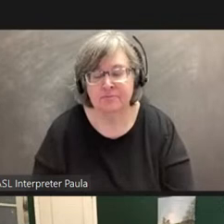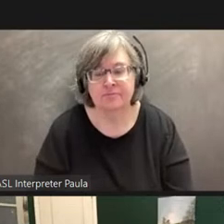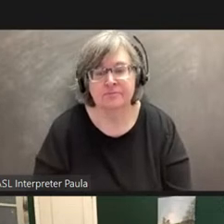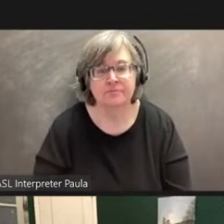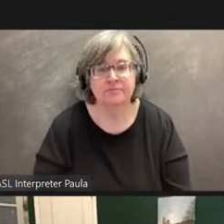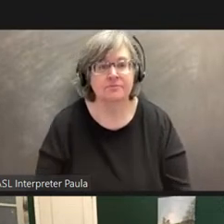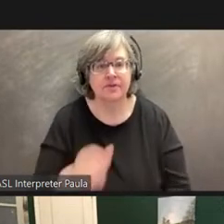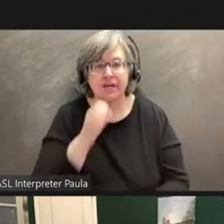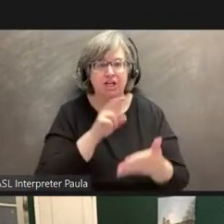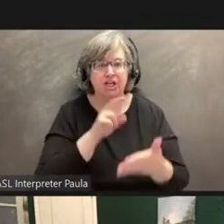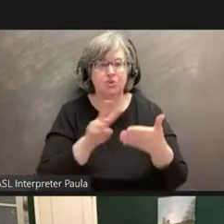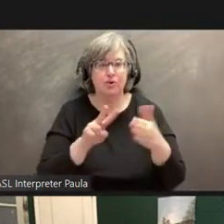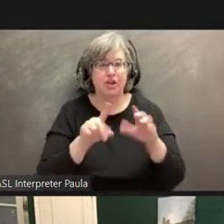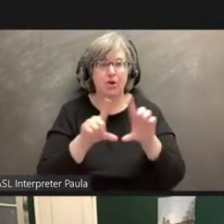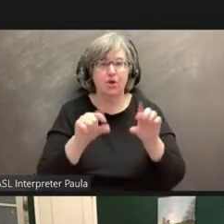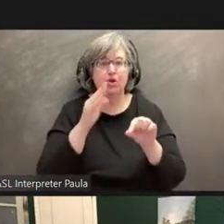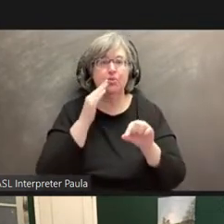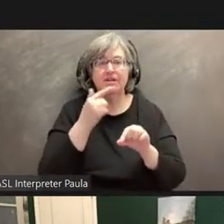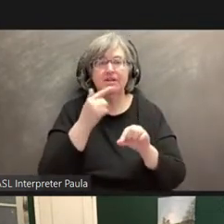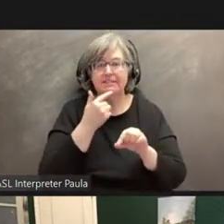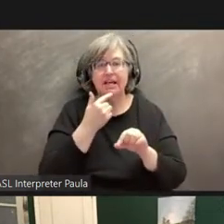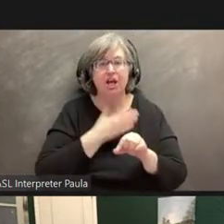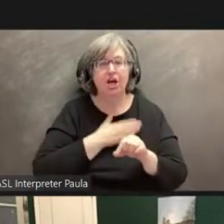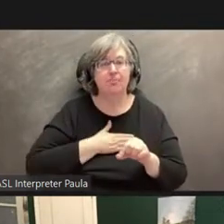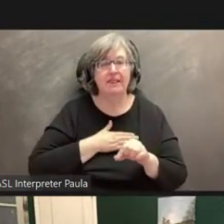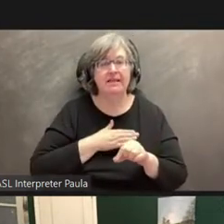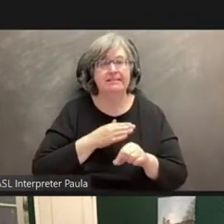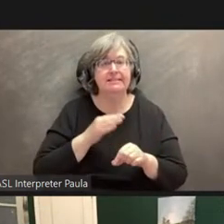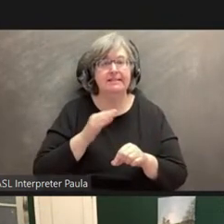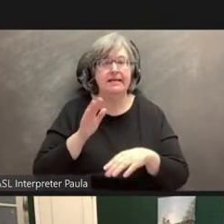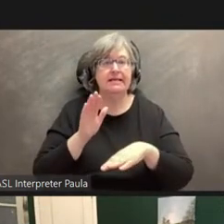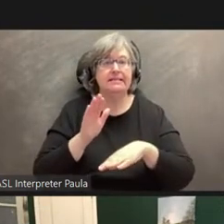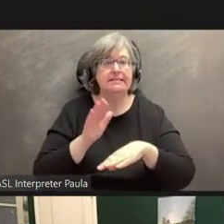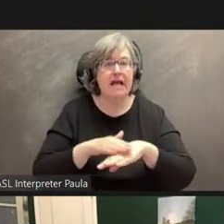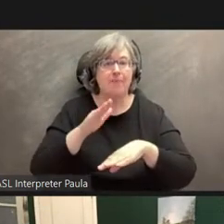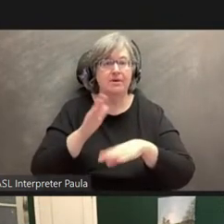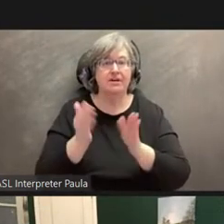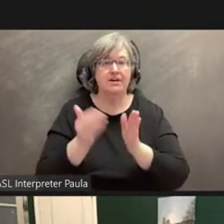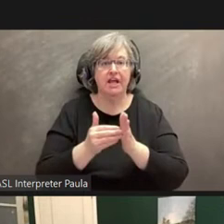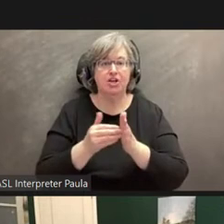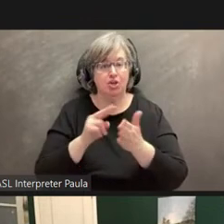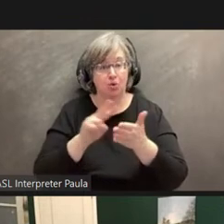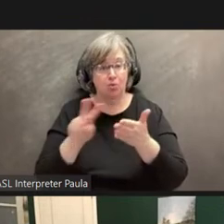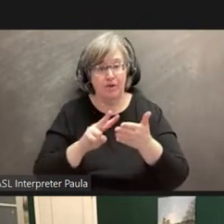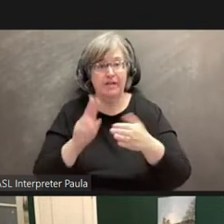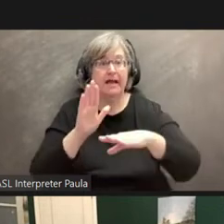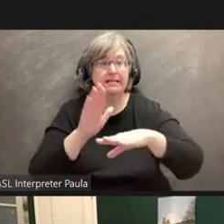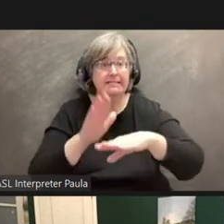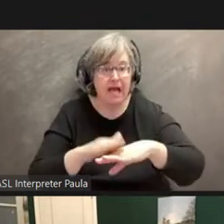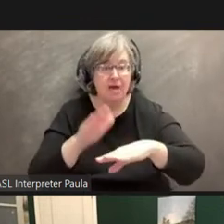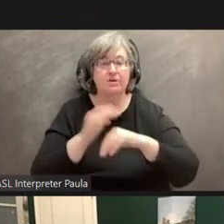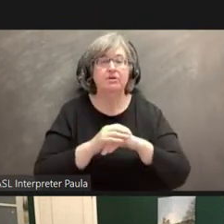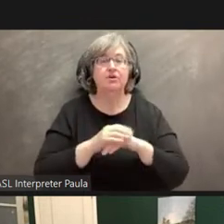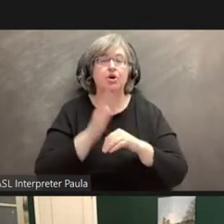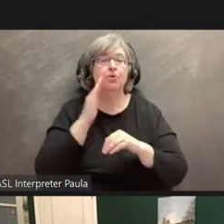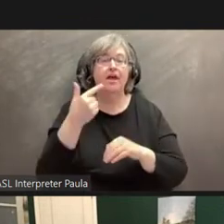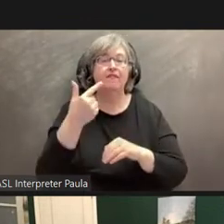it doesn't read your card, it'll say, please tap again, or you'll read, please tap again, or you get a go